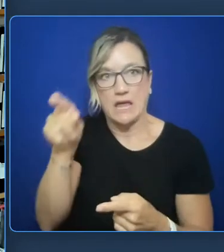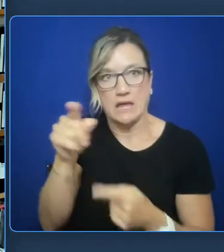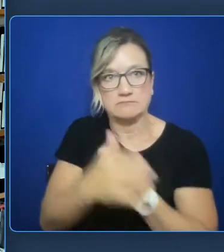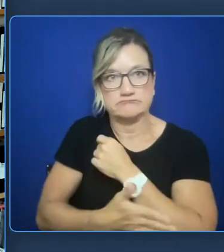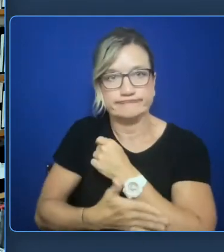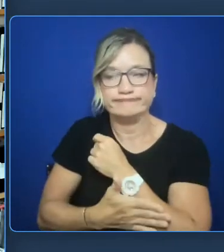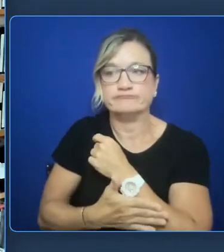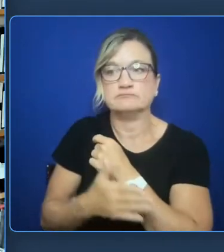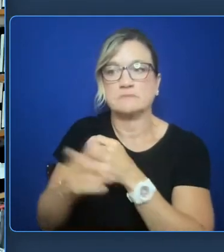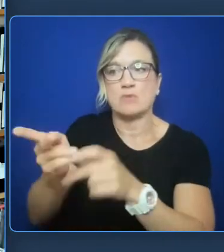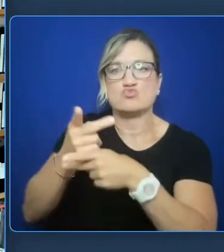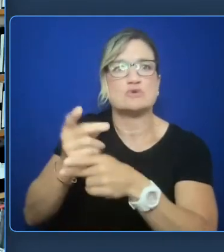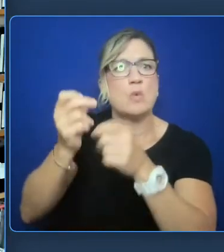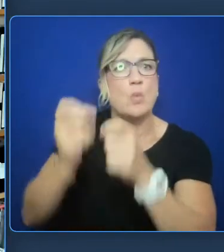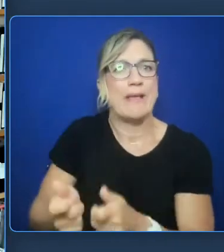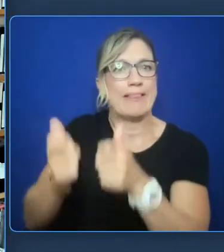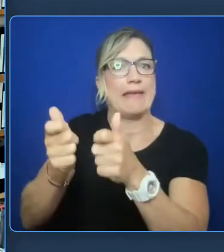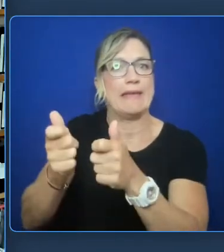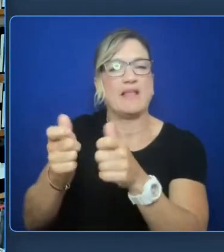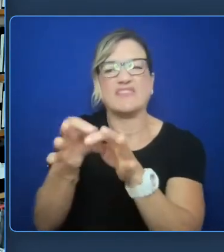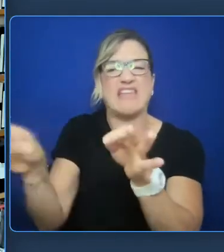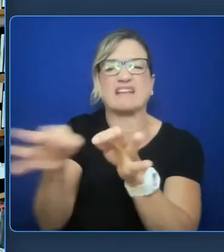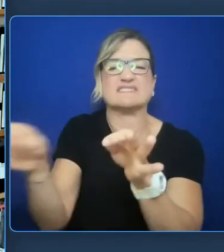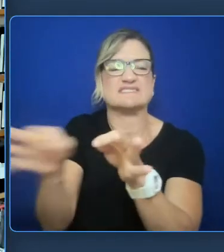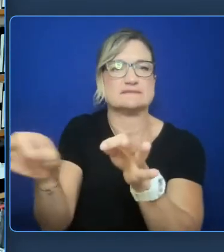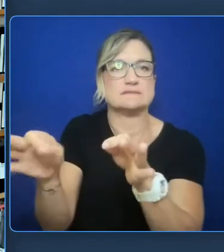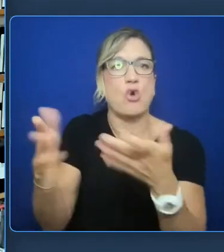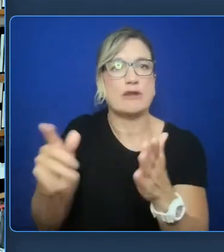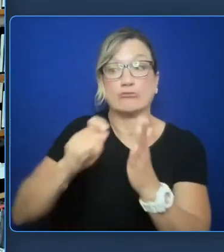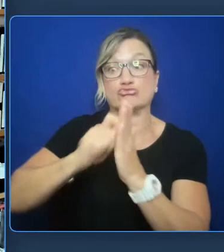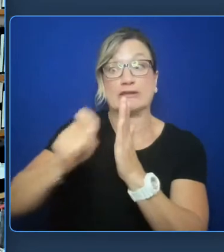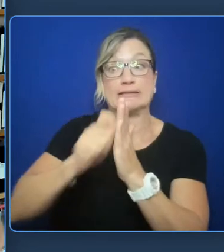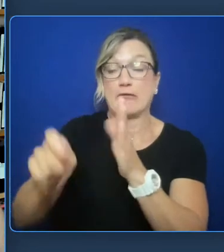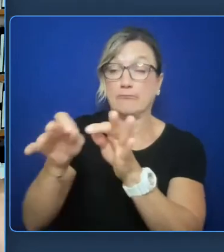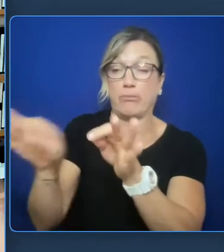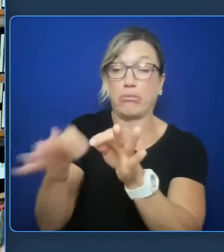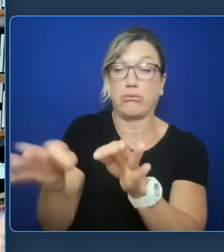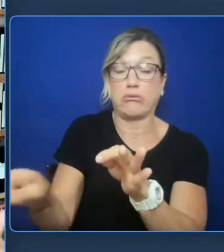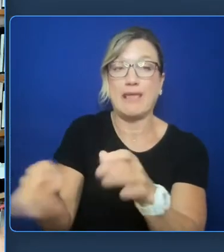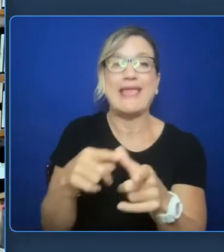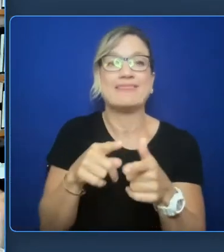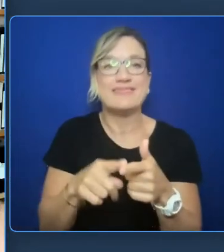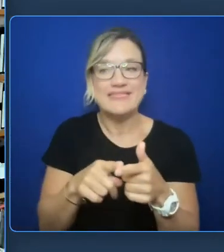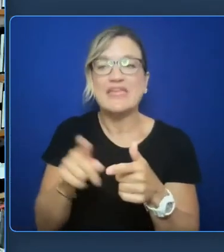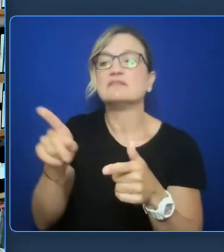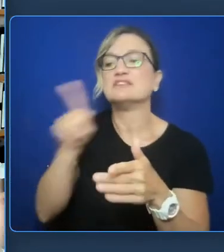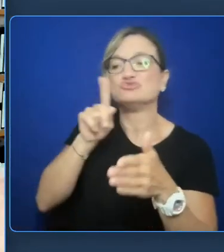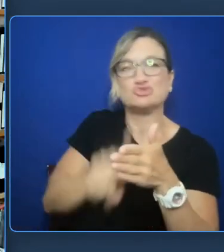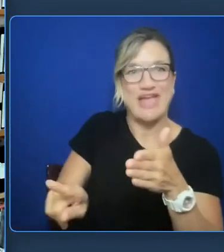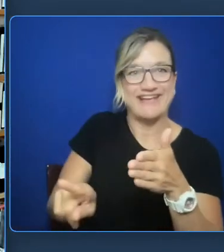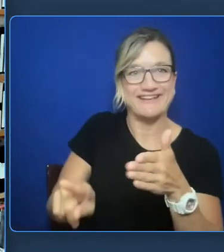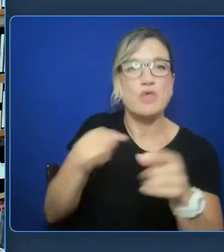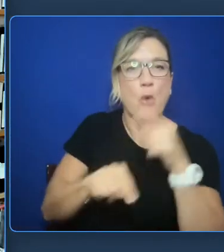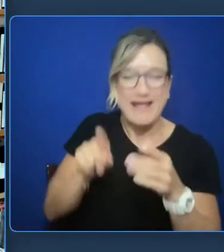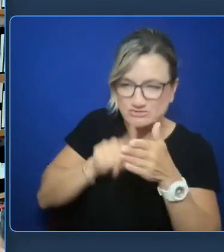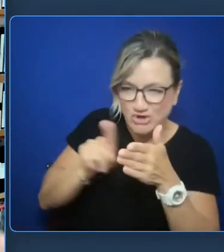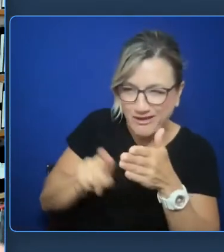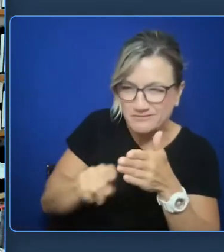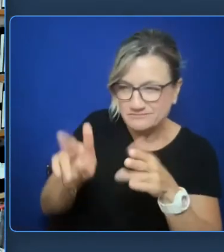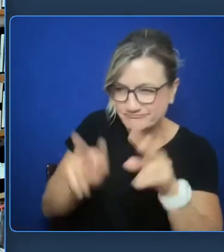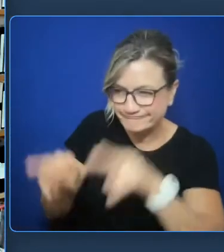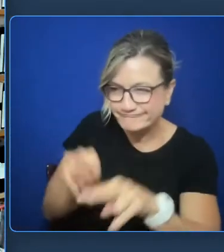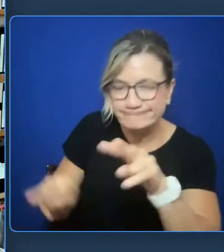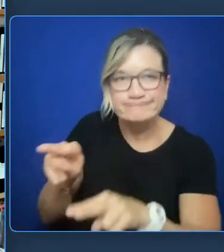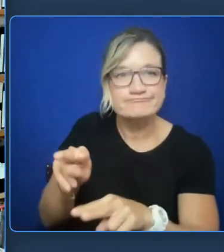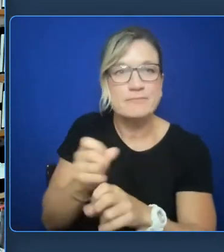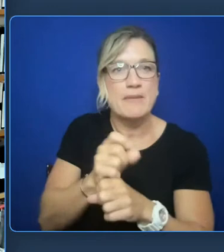it is produced very quickly, the text that's written out. And then it is then quality control checked by